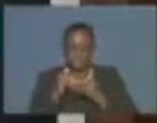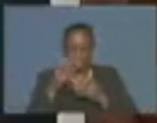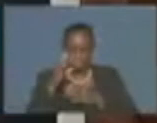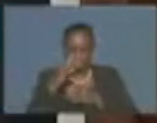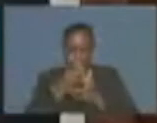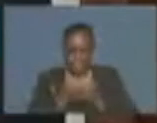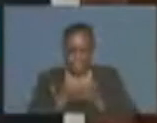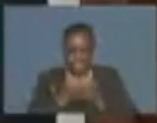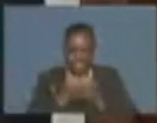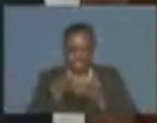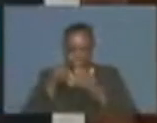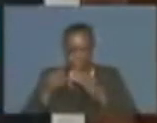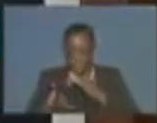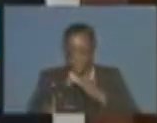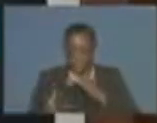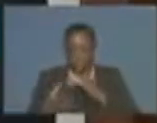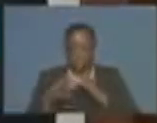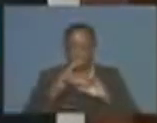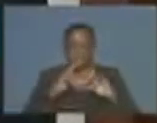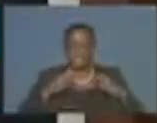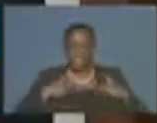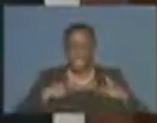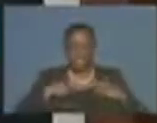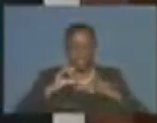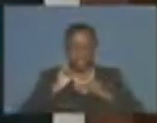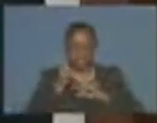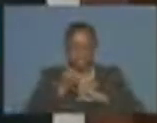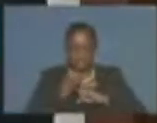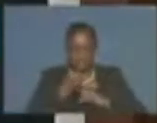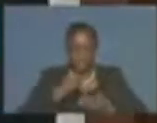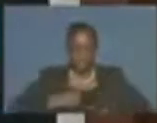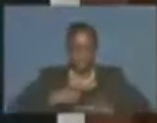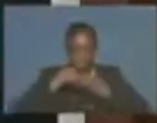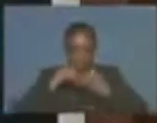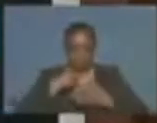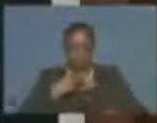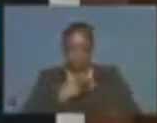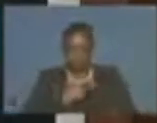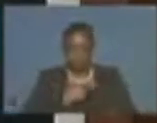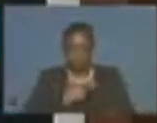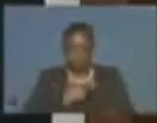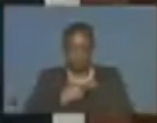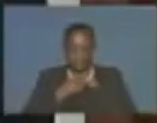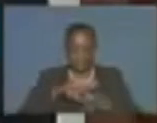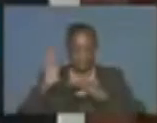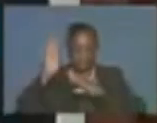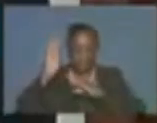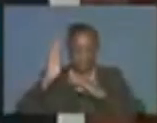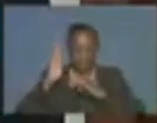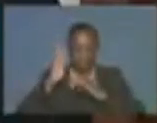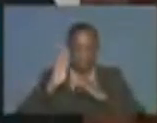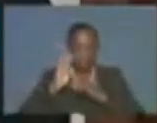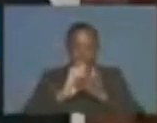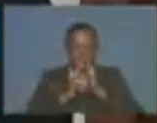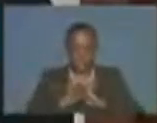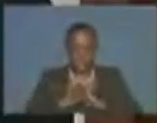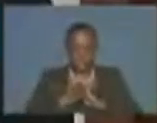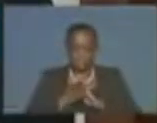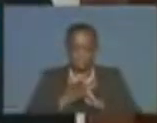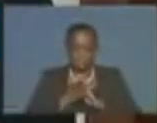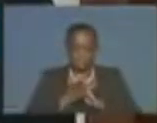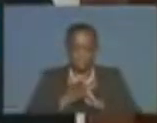structure and systems in place that would help our citizenry and residents better equipped to address